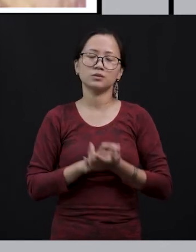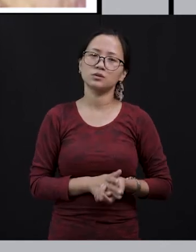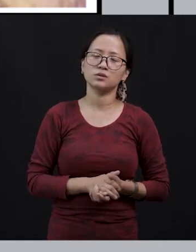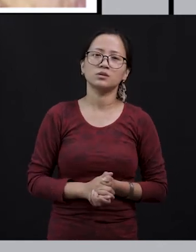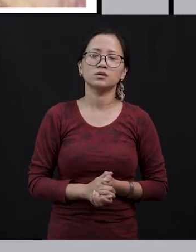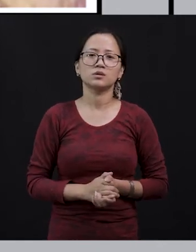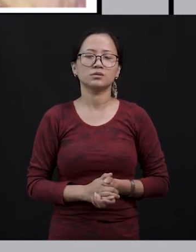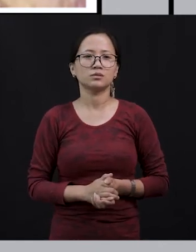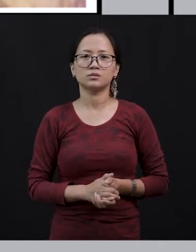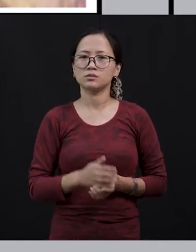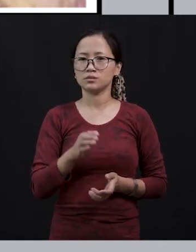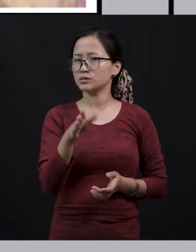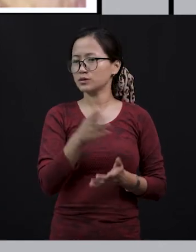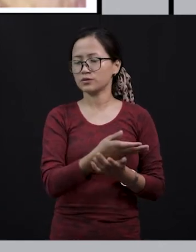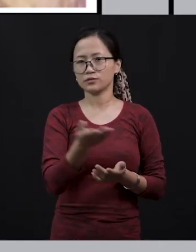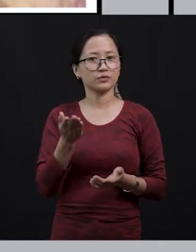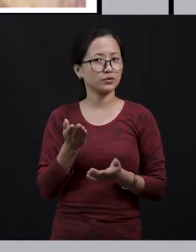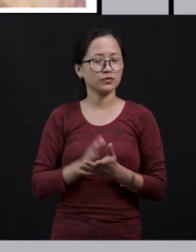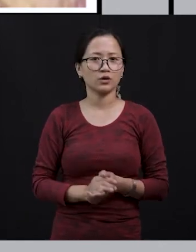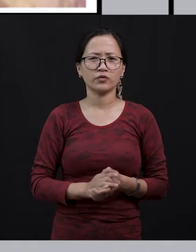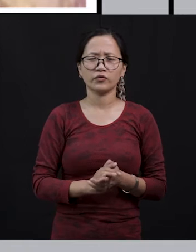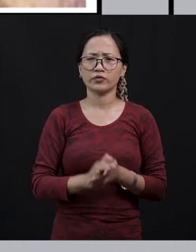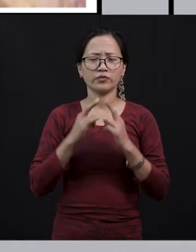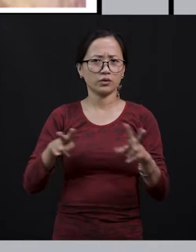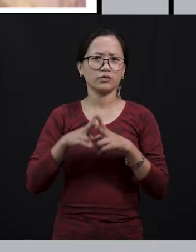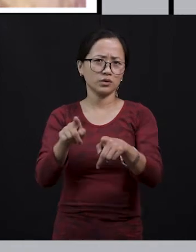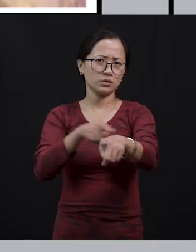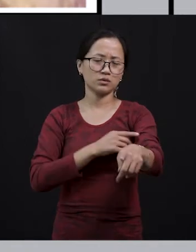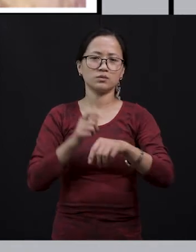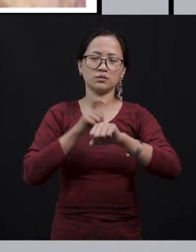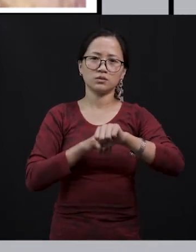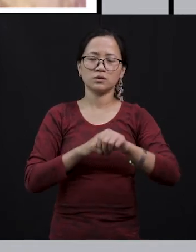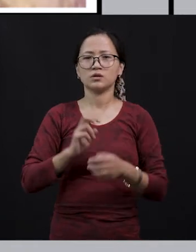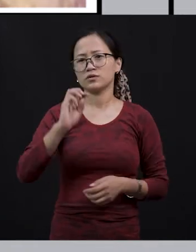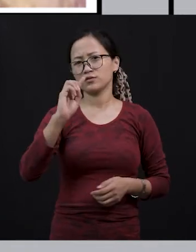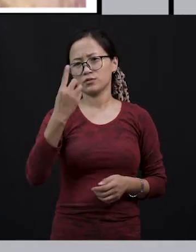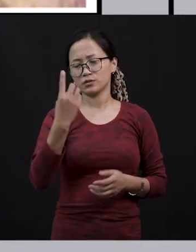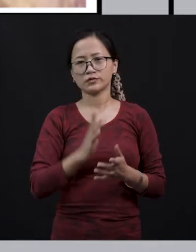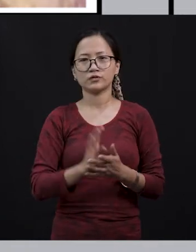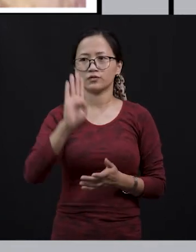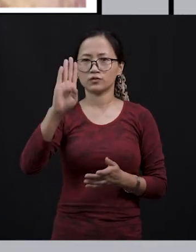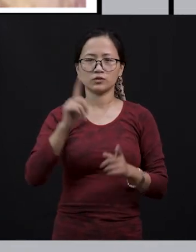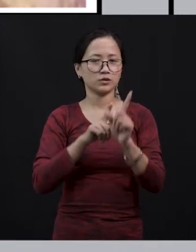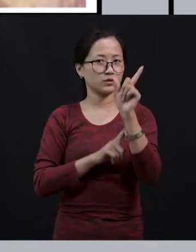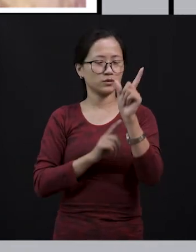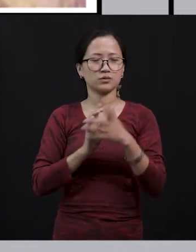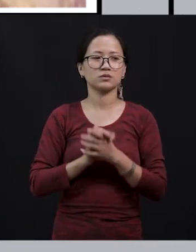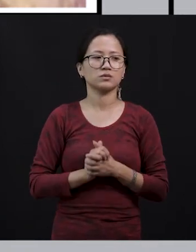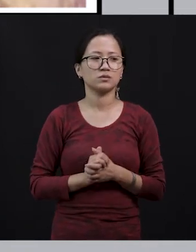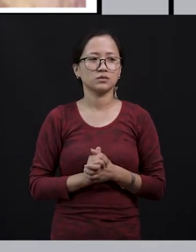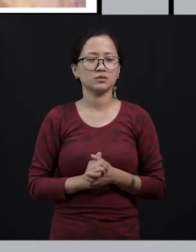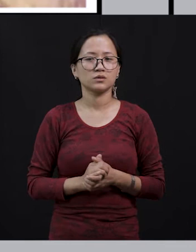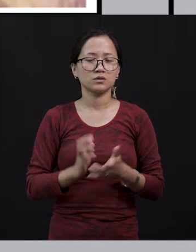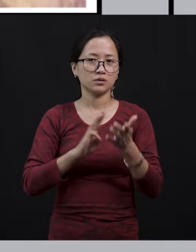but she's not there for a very, very long time. As you can see, she was there for only 4 years, and even then